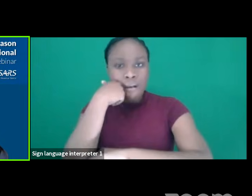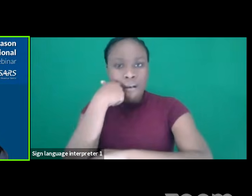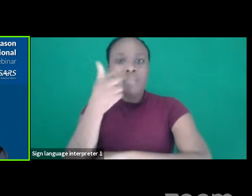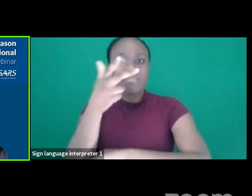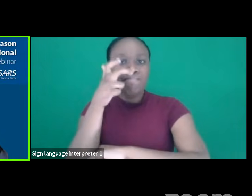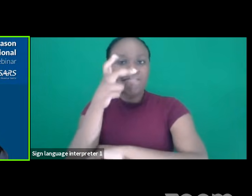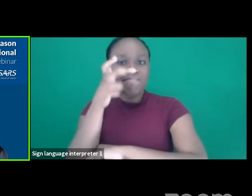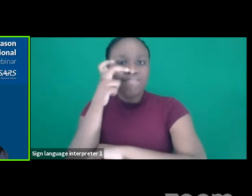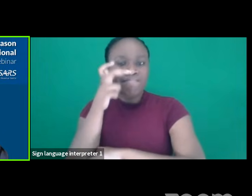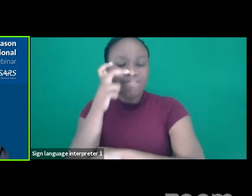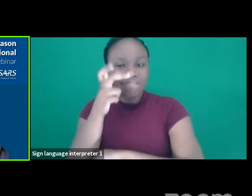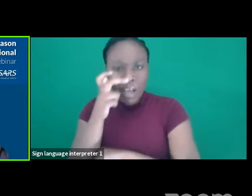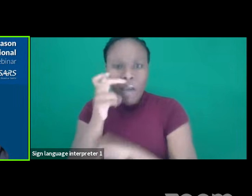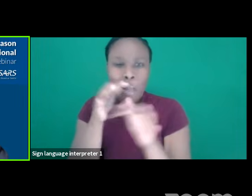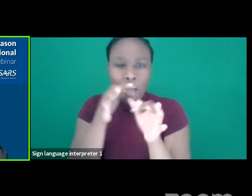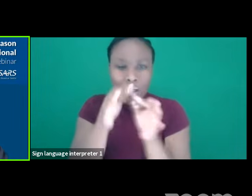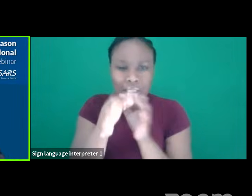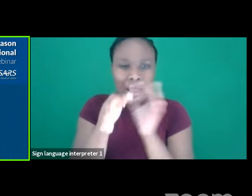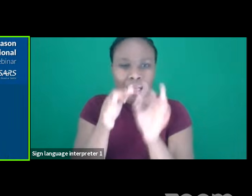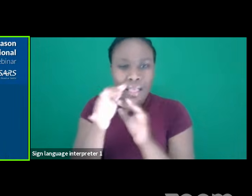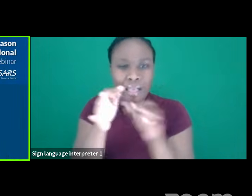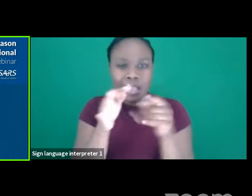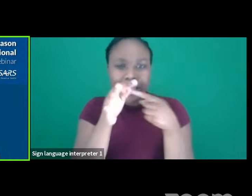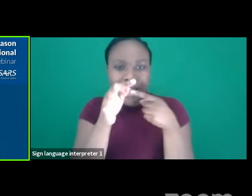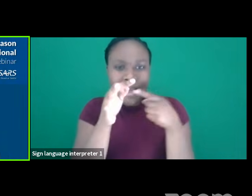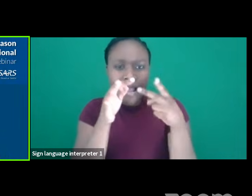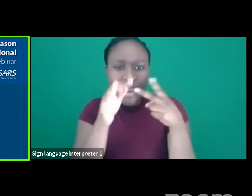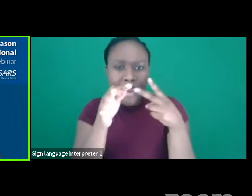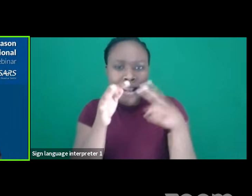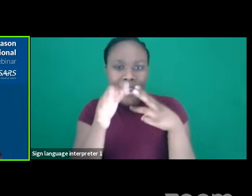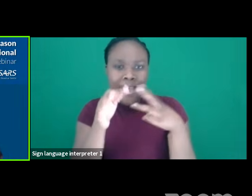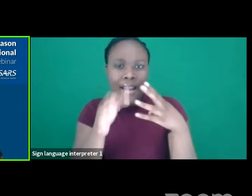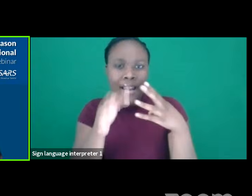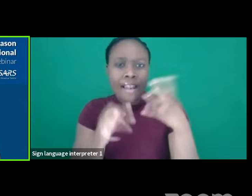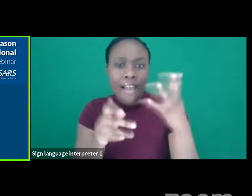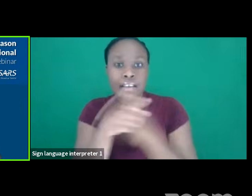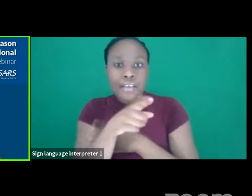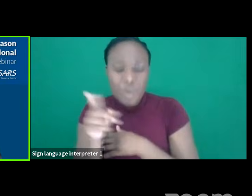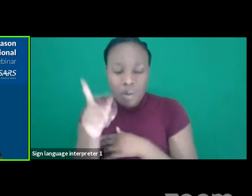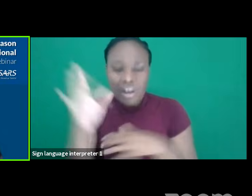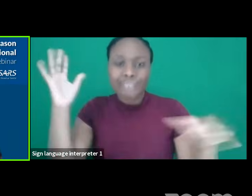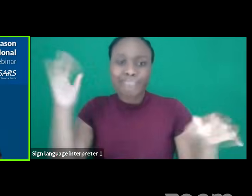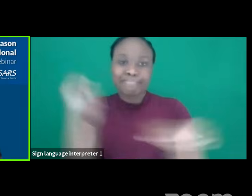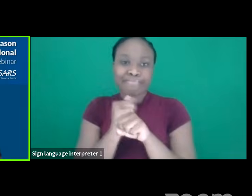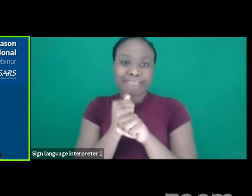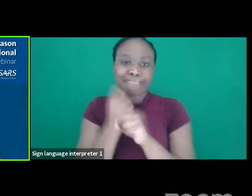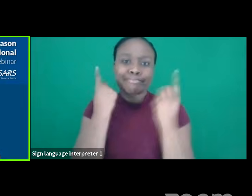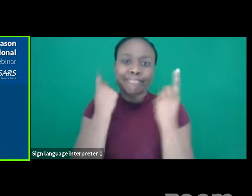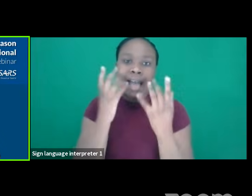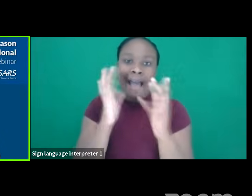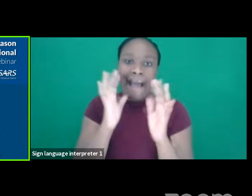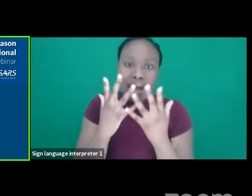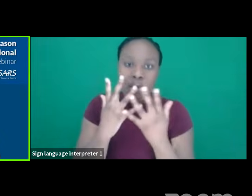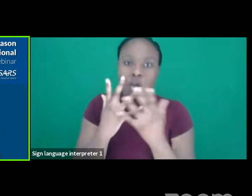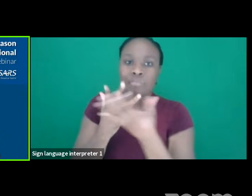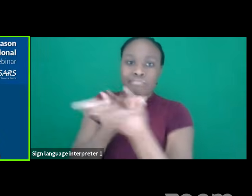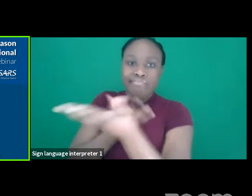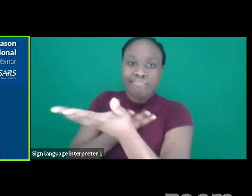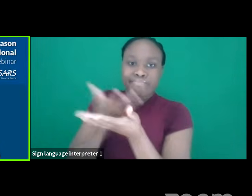of them and making sure that you understand how to interact with us using those